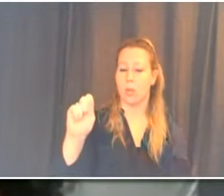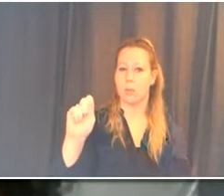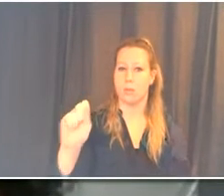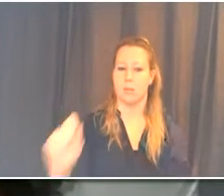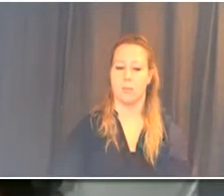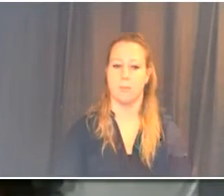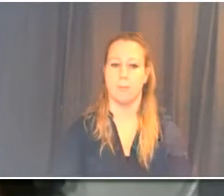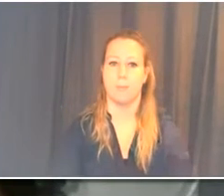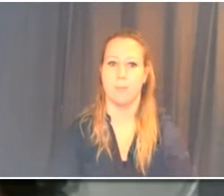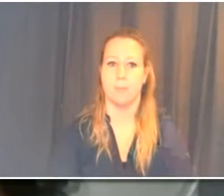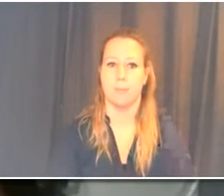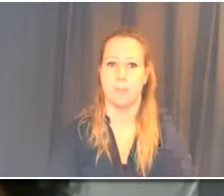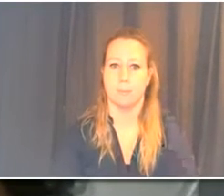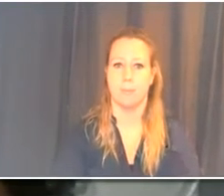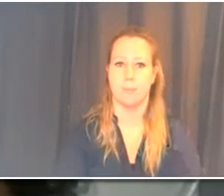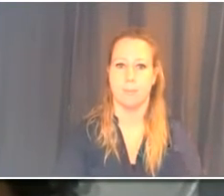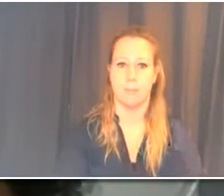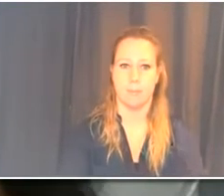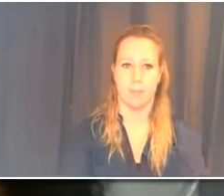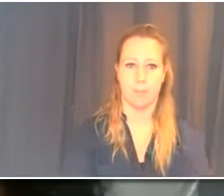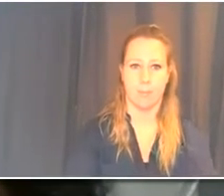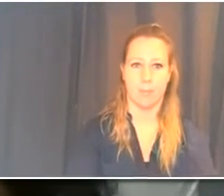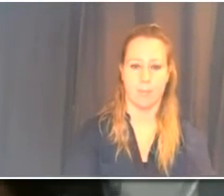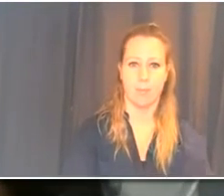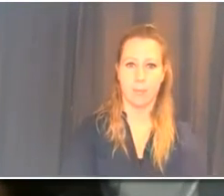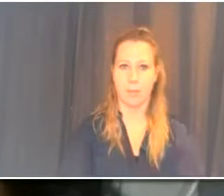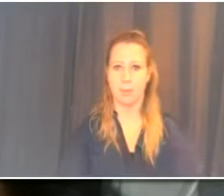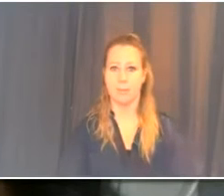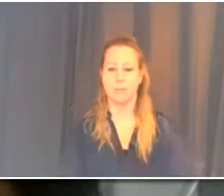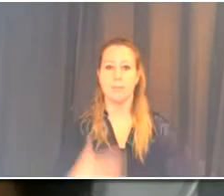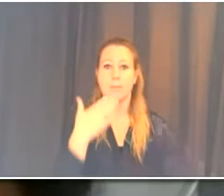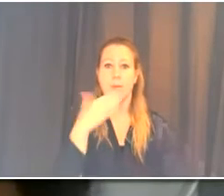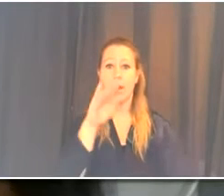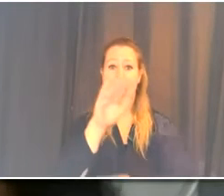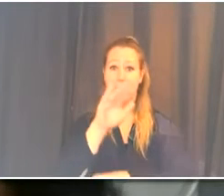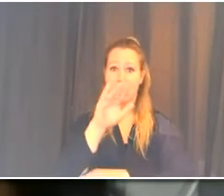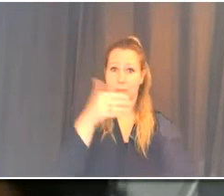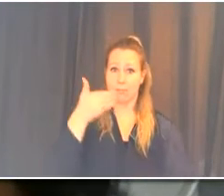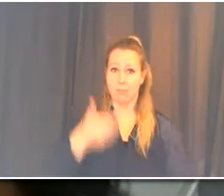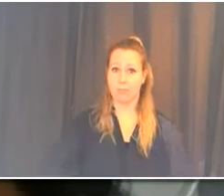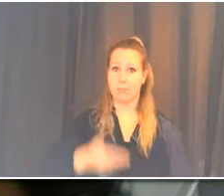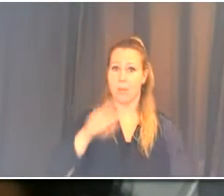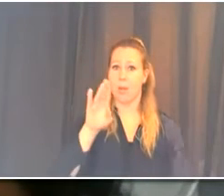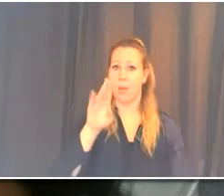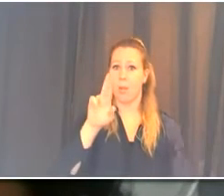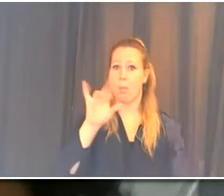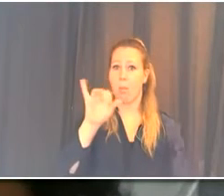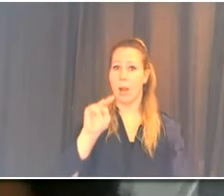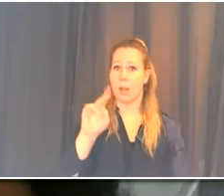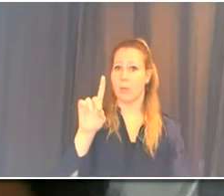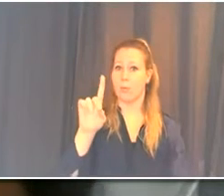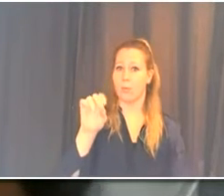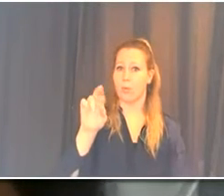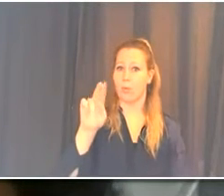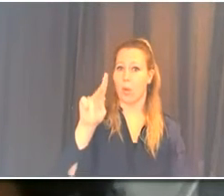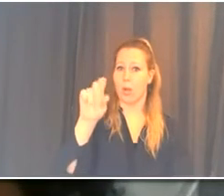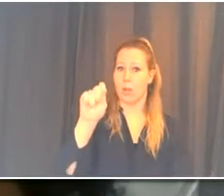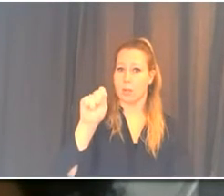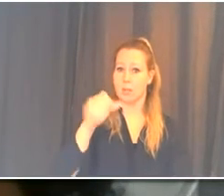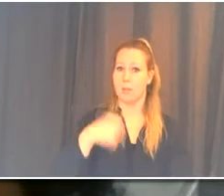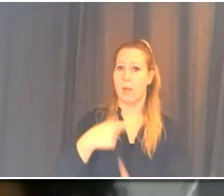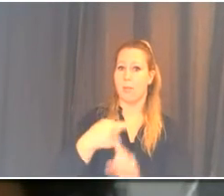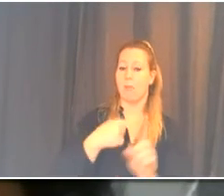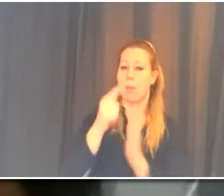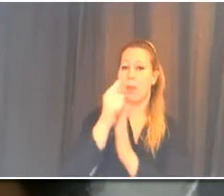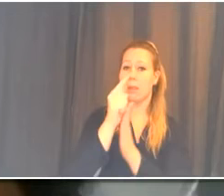Kim from the Bronx office will also be testifying shortly I thank you all for this opportunity to testify about the impact